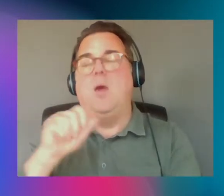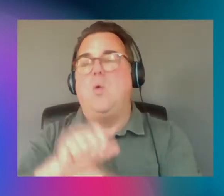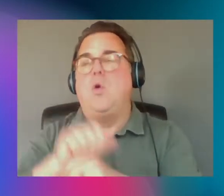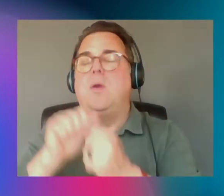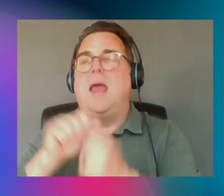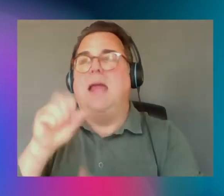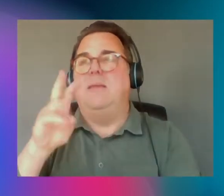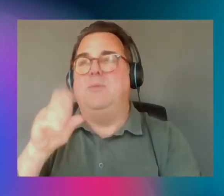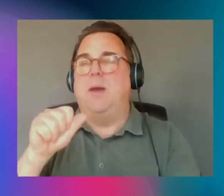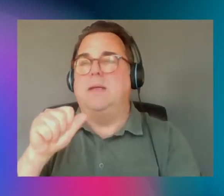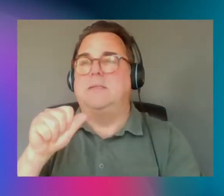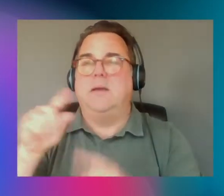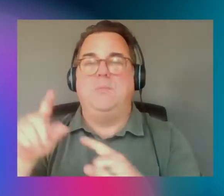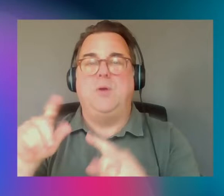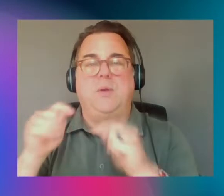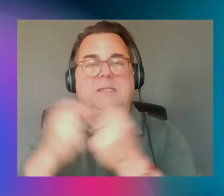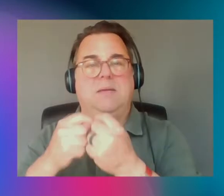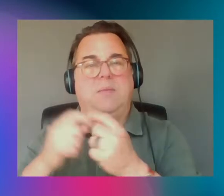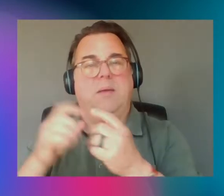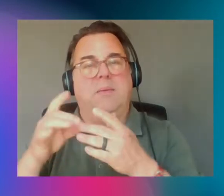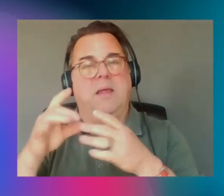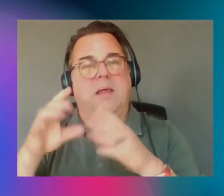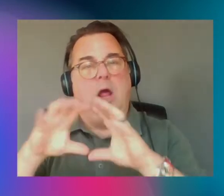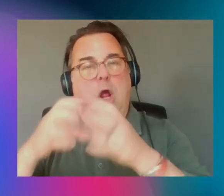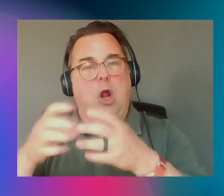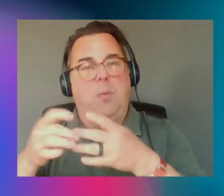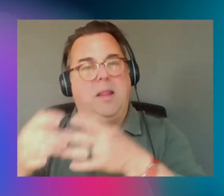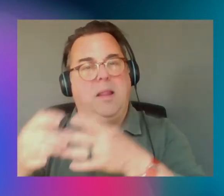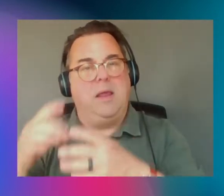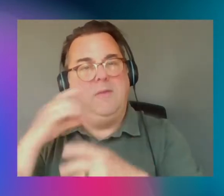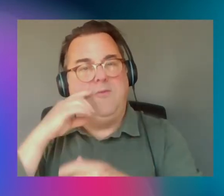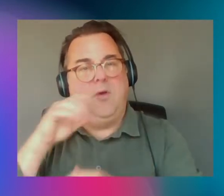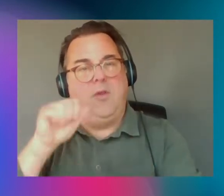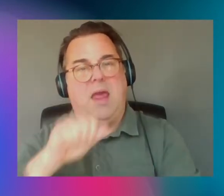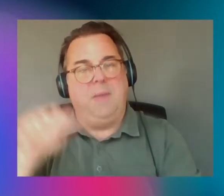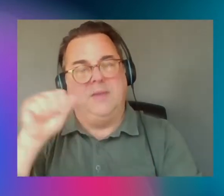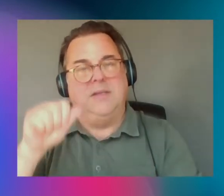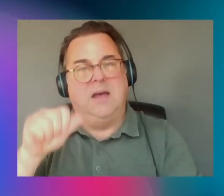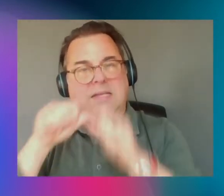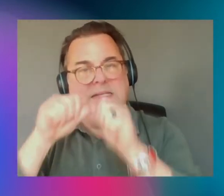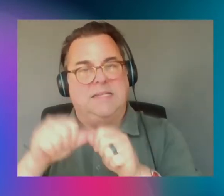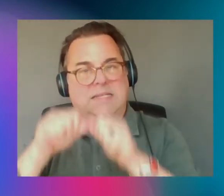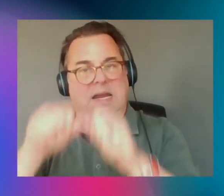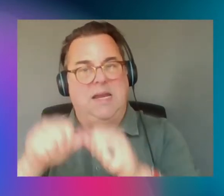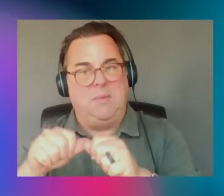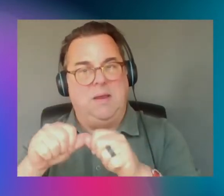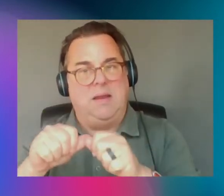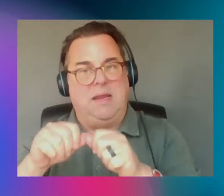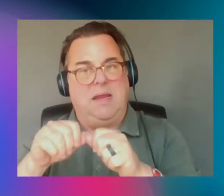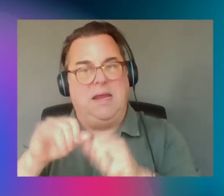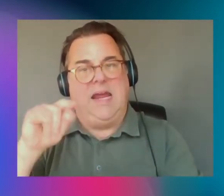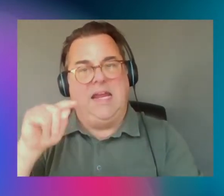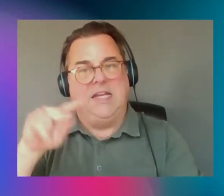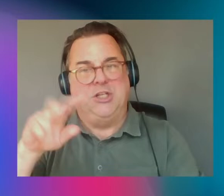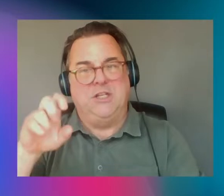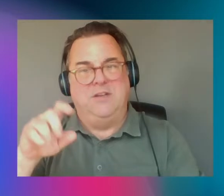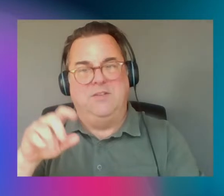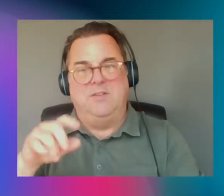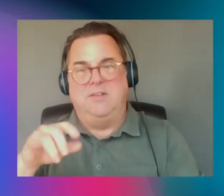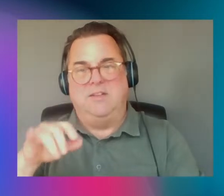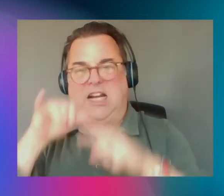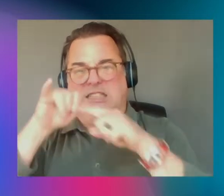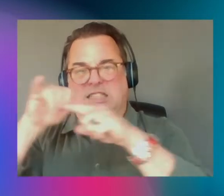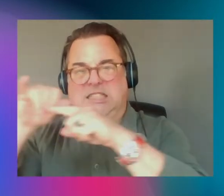lead to ASDI, or the Amazon Sustainability Data Initiative, which is a mouthful. Quite a mouthful, yeah. Oh, wow. And you'll hear a lot about data,